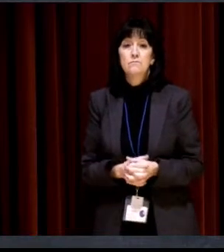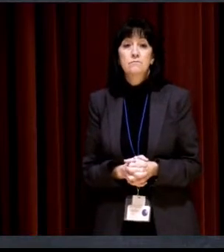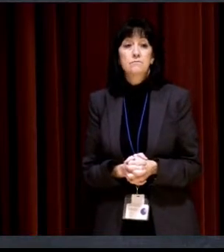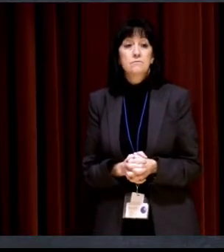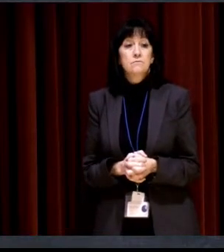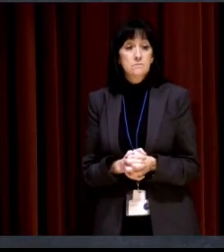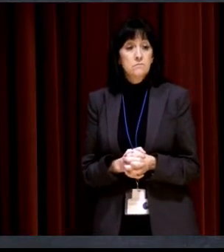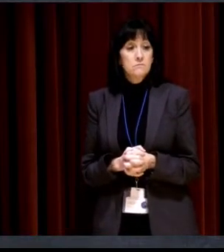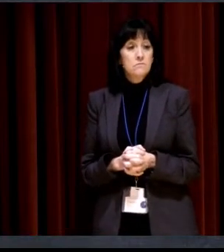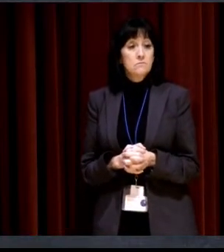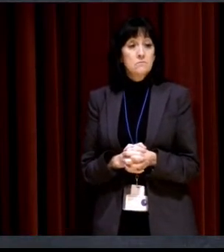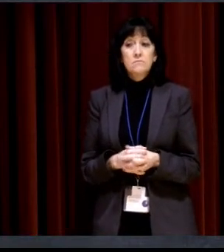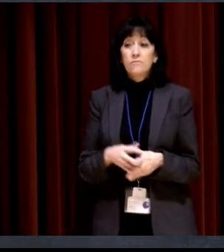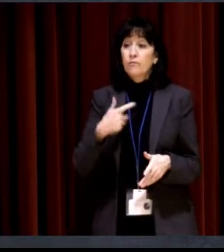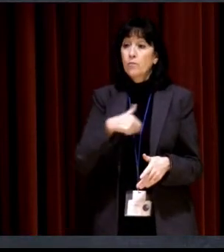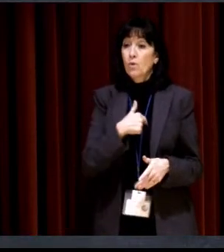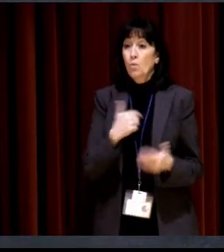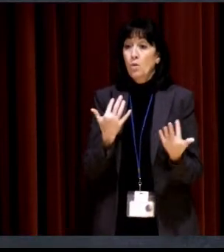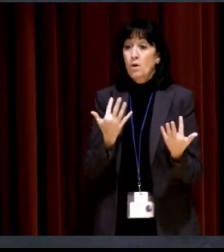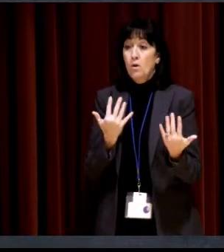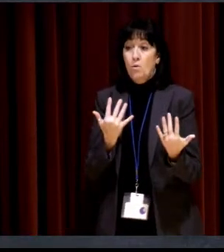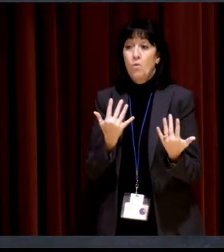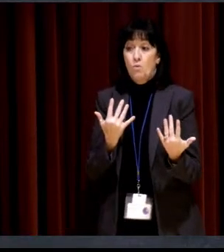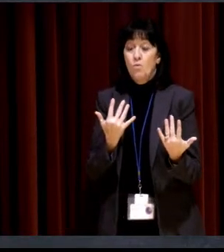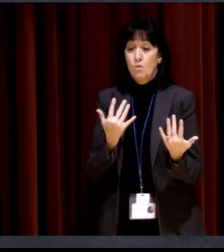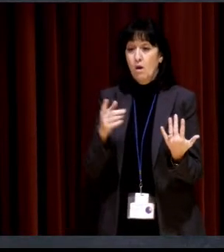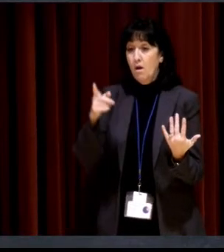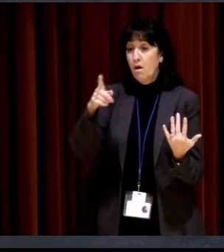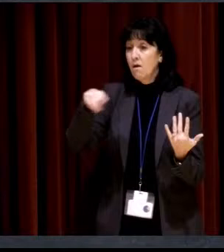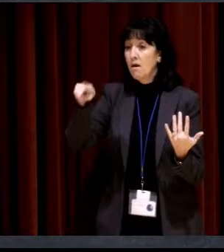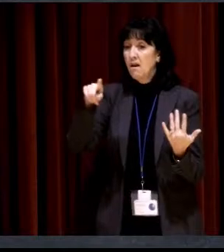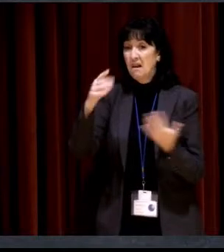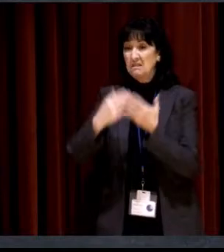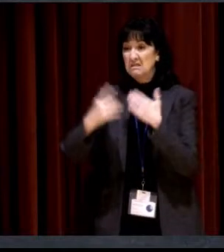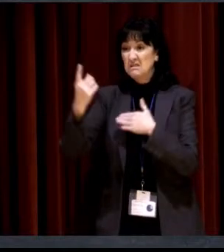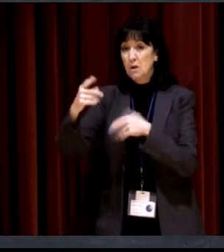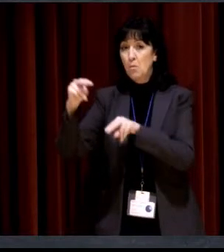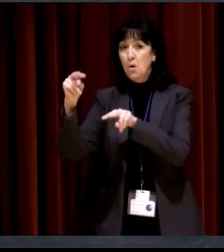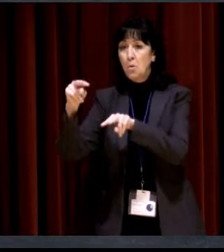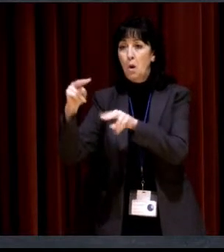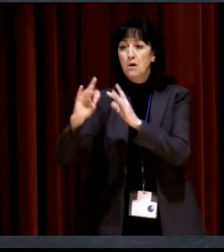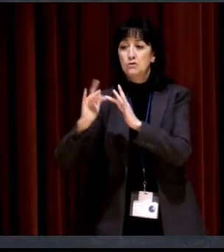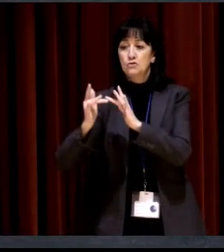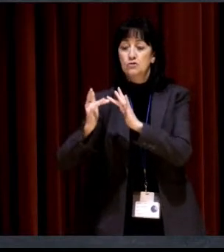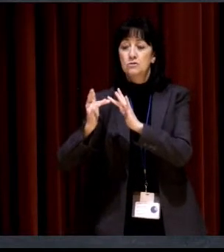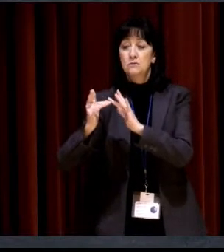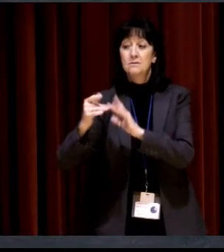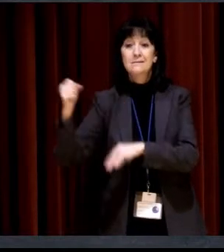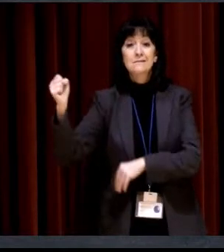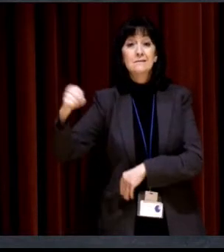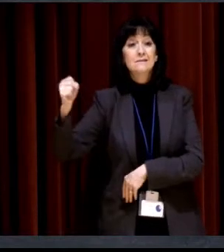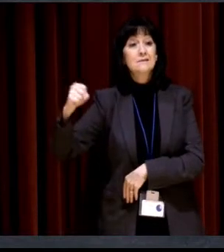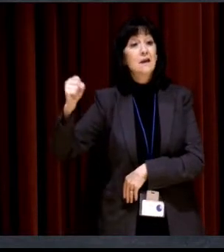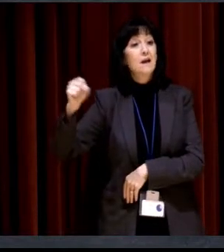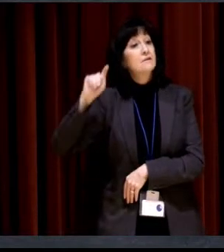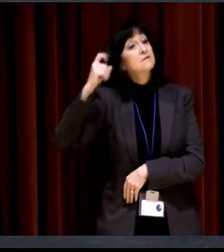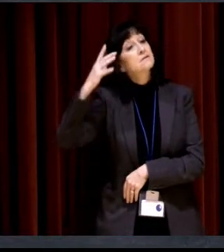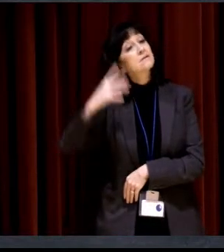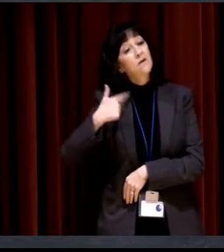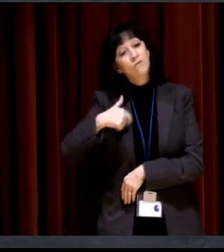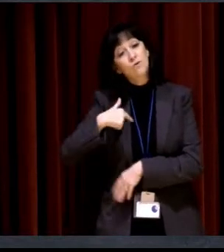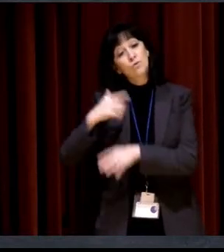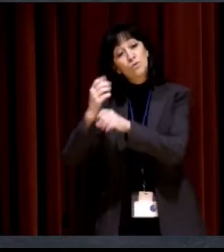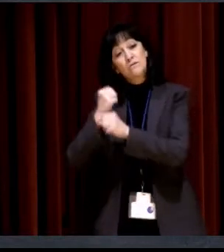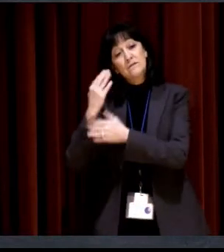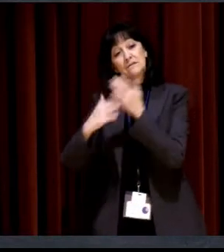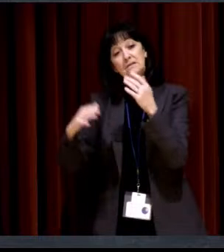And if, as we're waiting, if you got anything coming online, just let us know. Yeah, Governor, actually, we received some